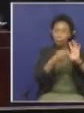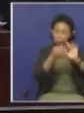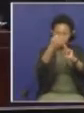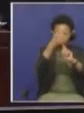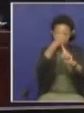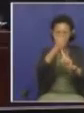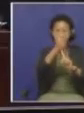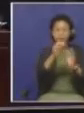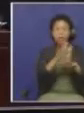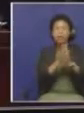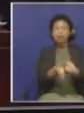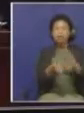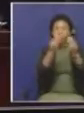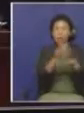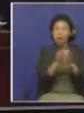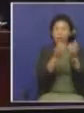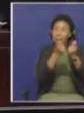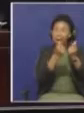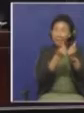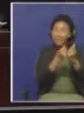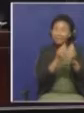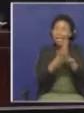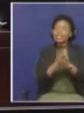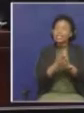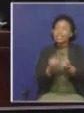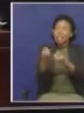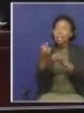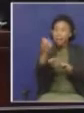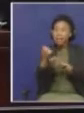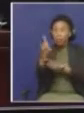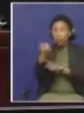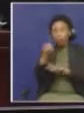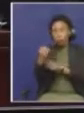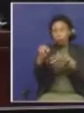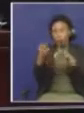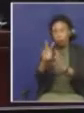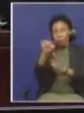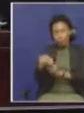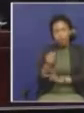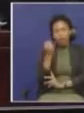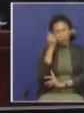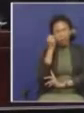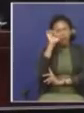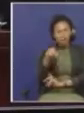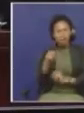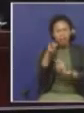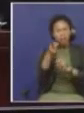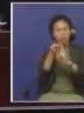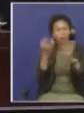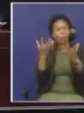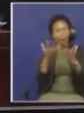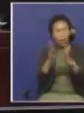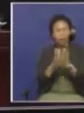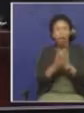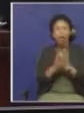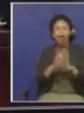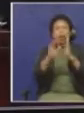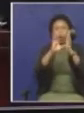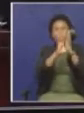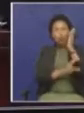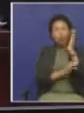of remuneration that was wrongfully granted to an employee. And we understand that this was as a result of the Constitutional